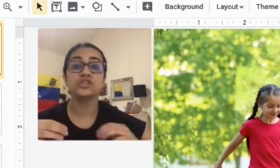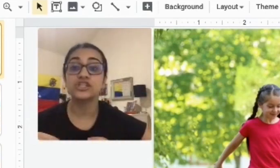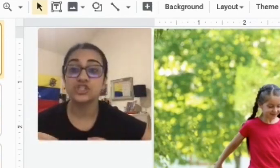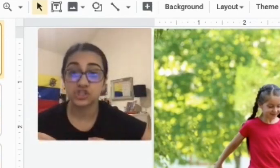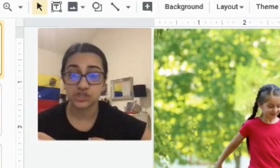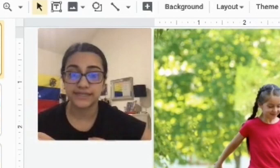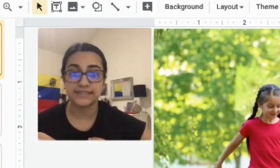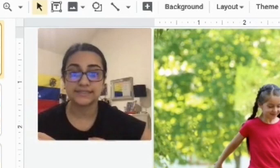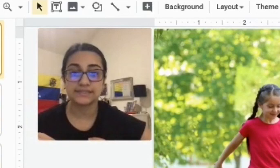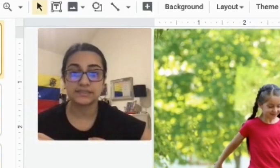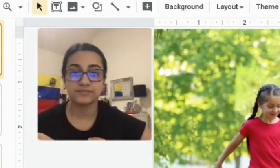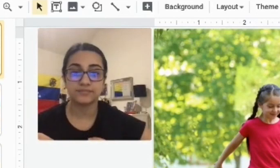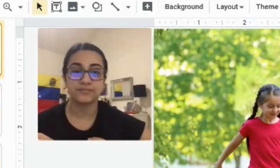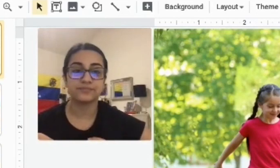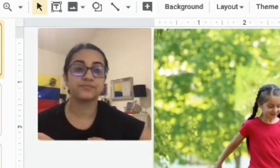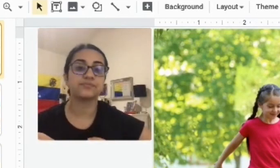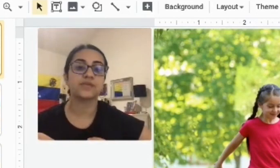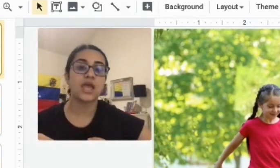the street.